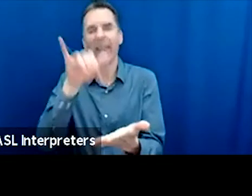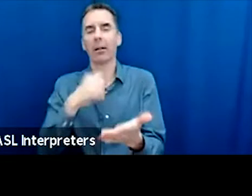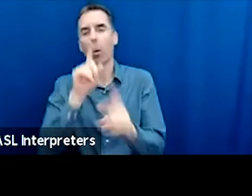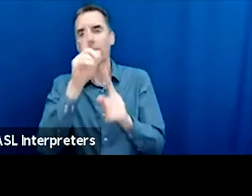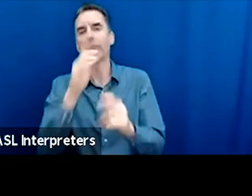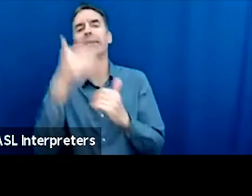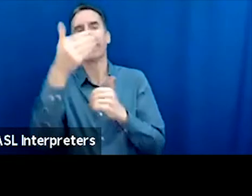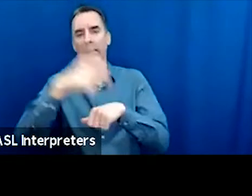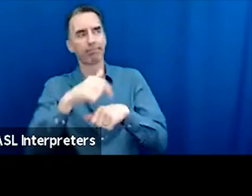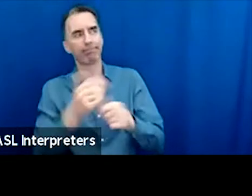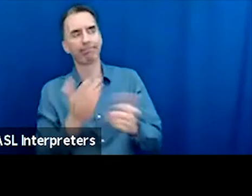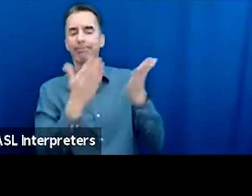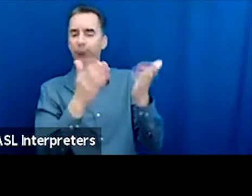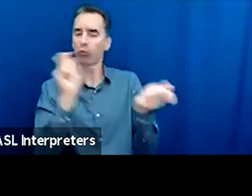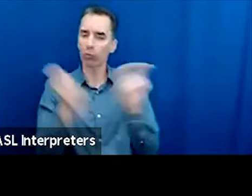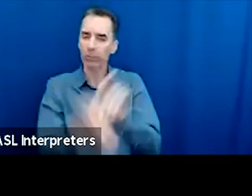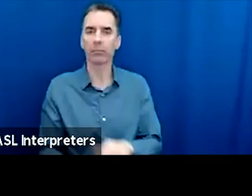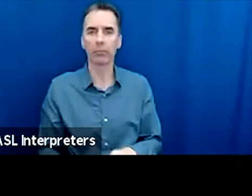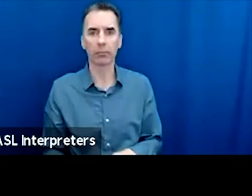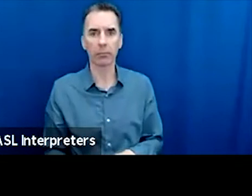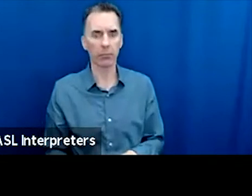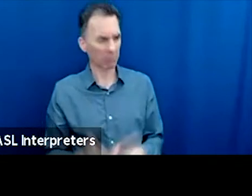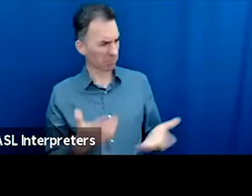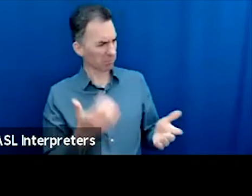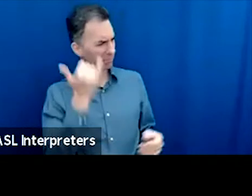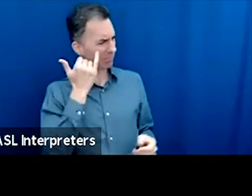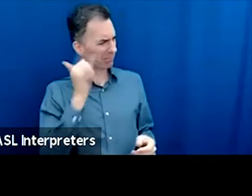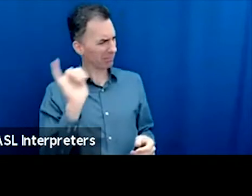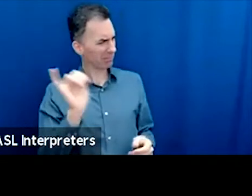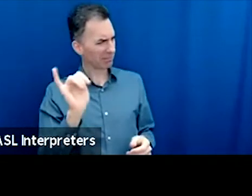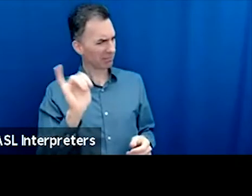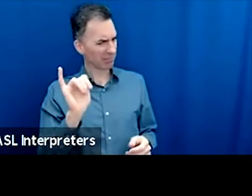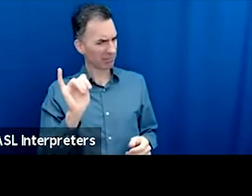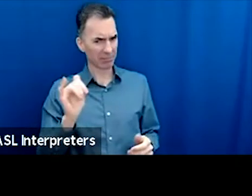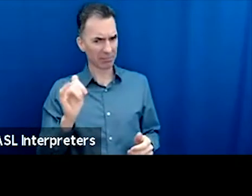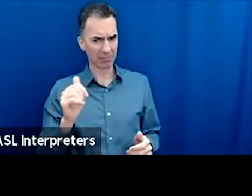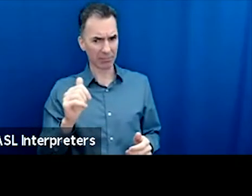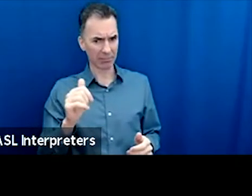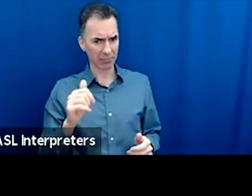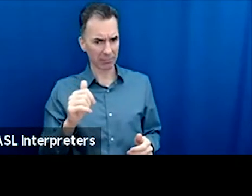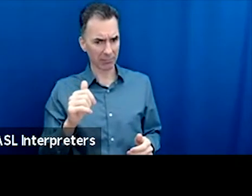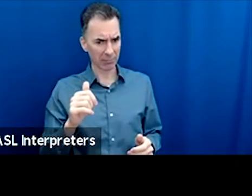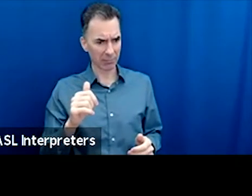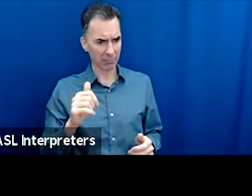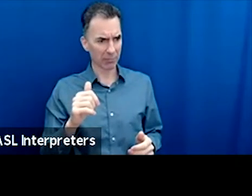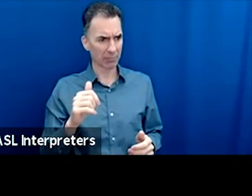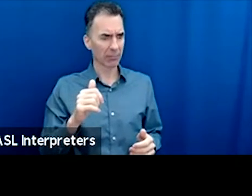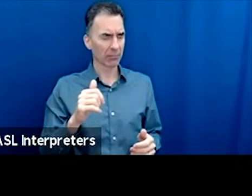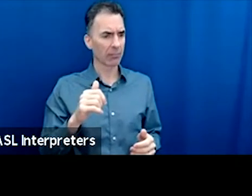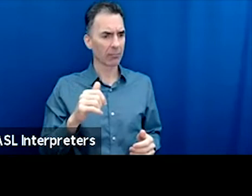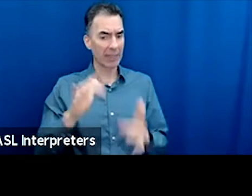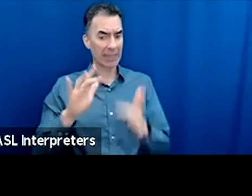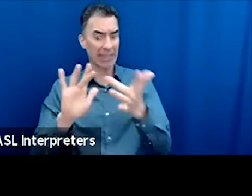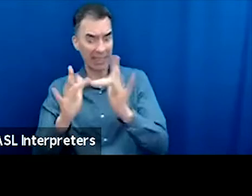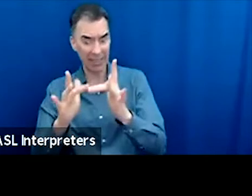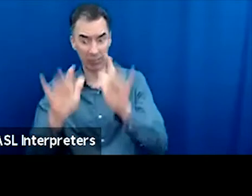Which is different than in-person teaching, wouldn't you agree? I mean, somebody has to be willing to share that with you, whereas online you lose that freedom to not share it,